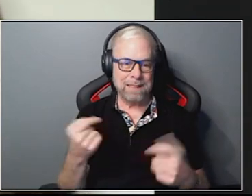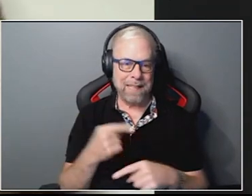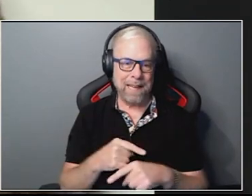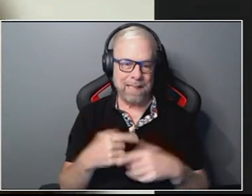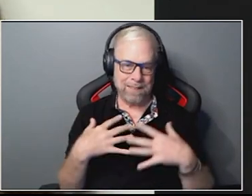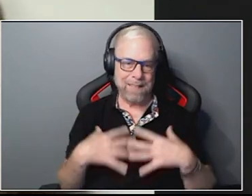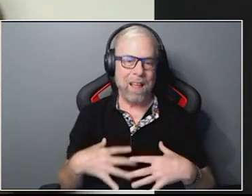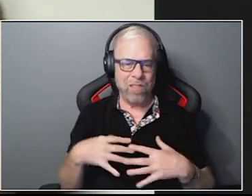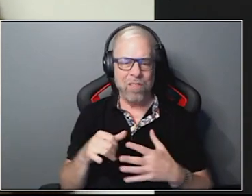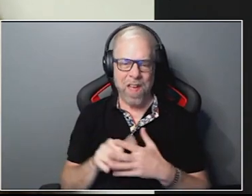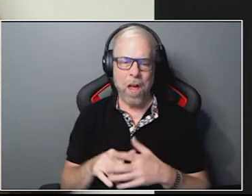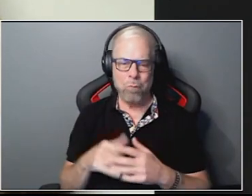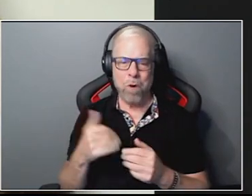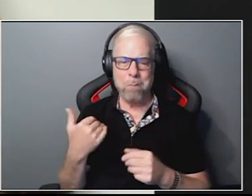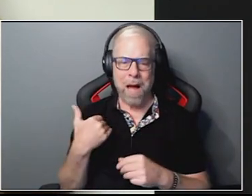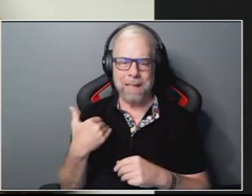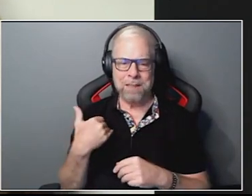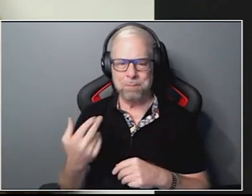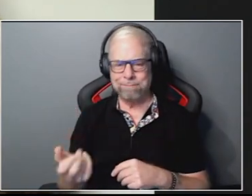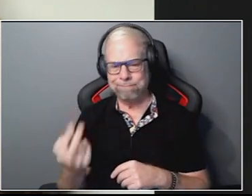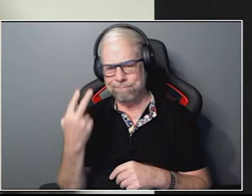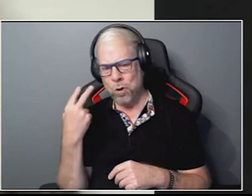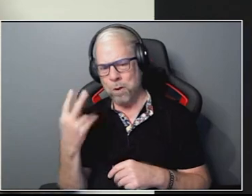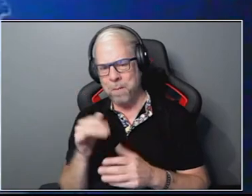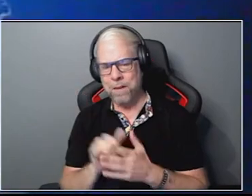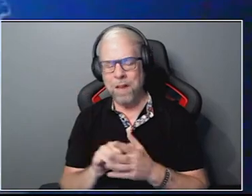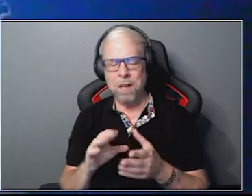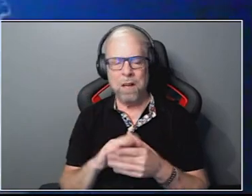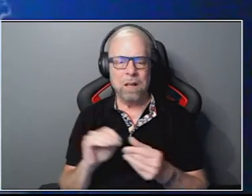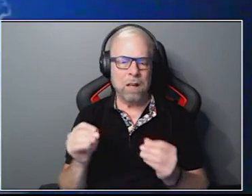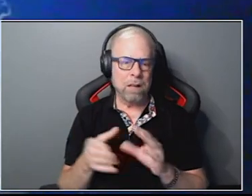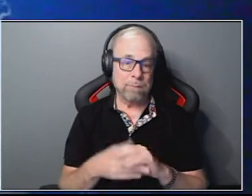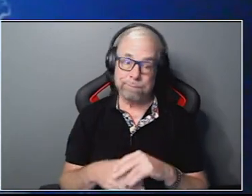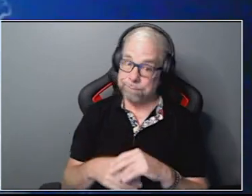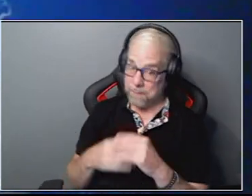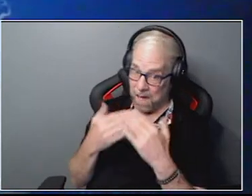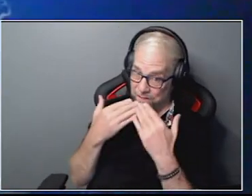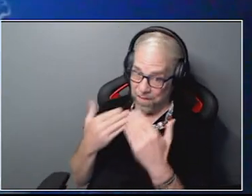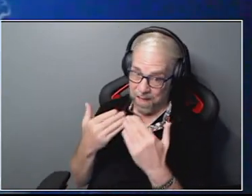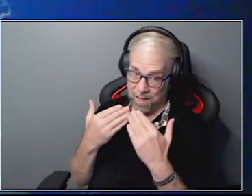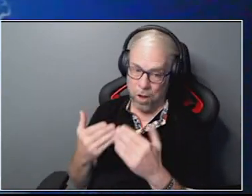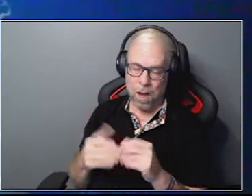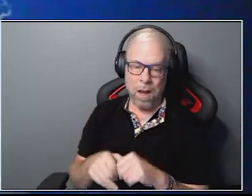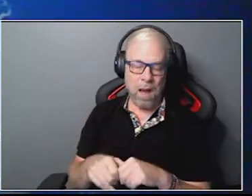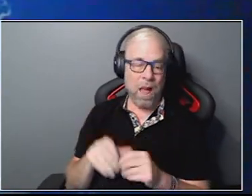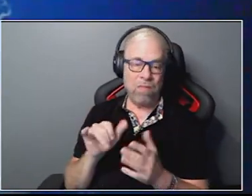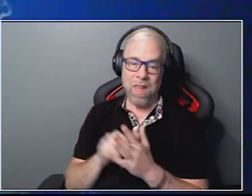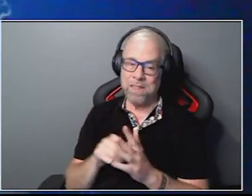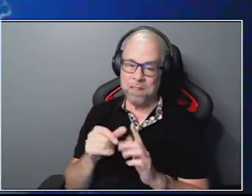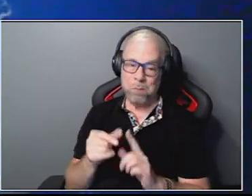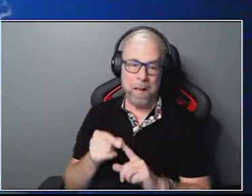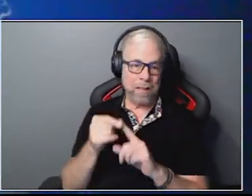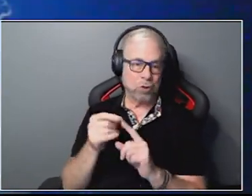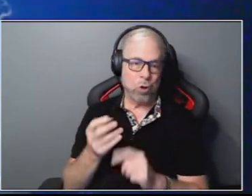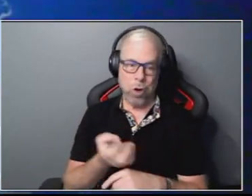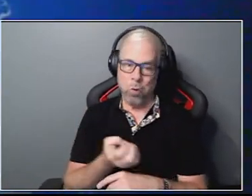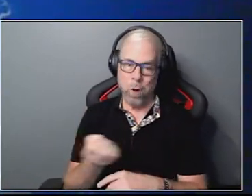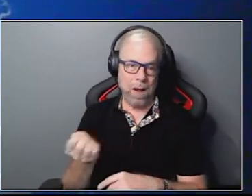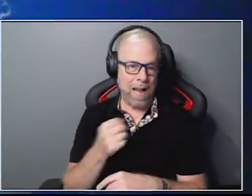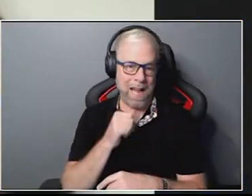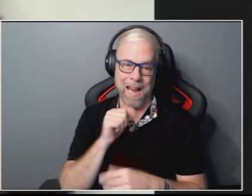that story. I thought I had to share that one. Thank you. I imagine that specialized equipment is not meant for New York